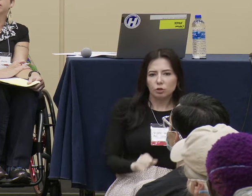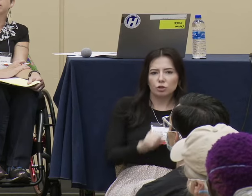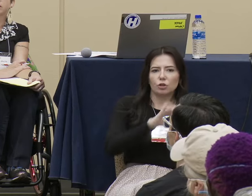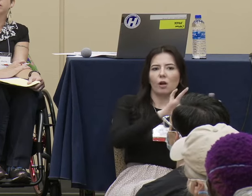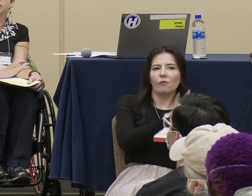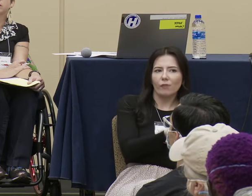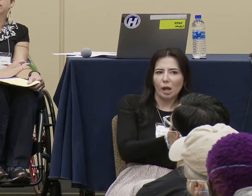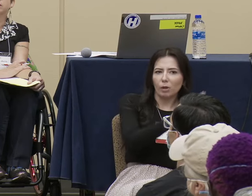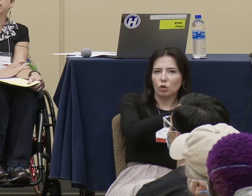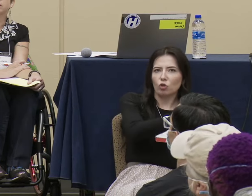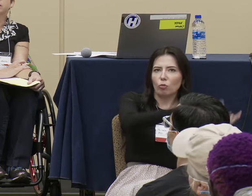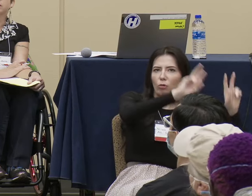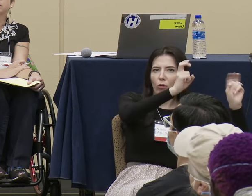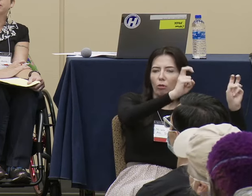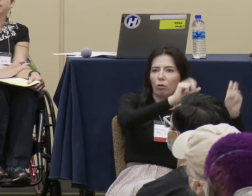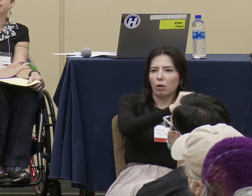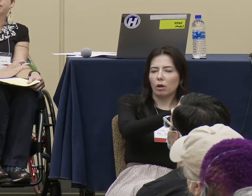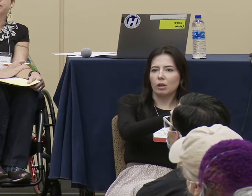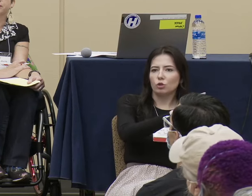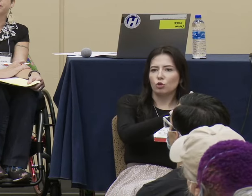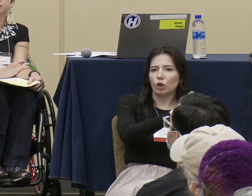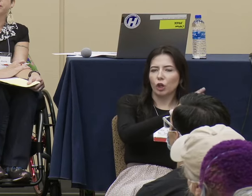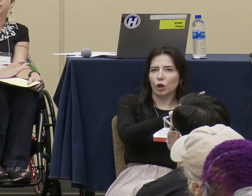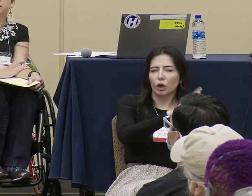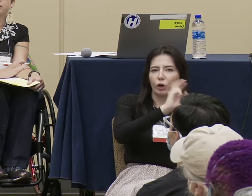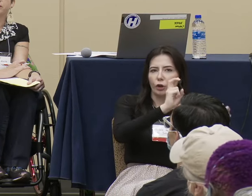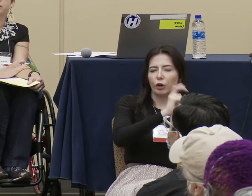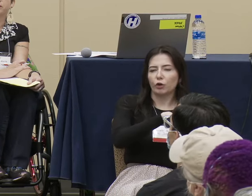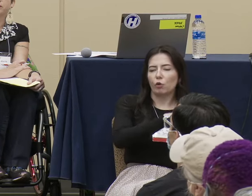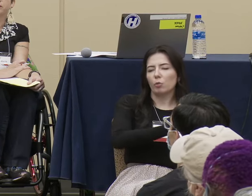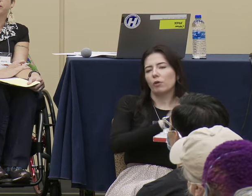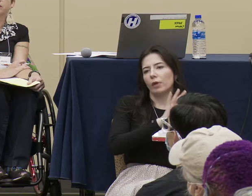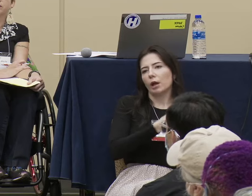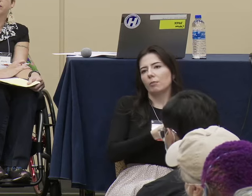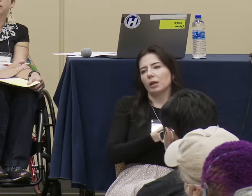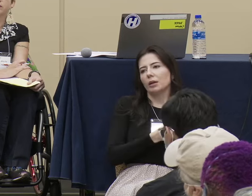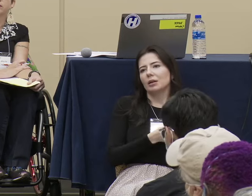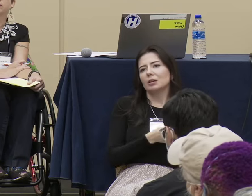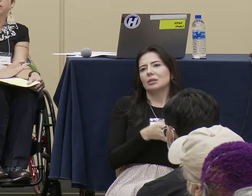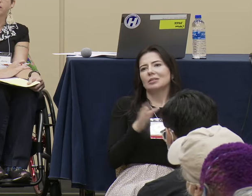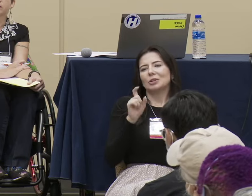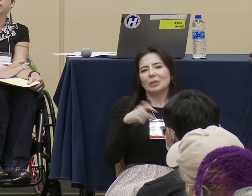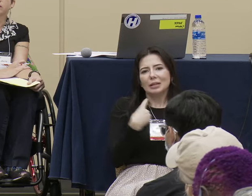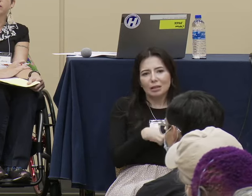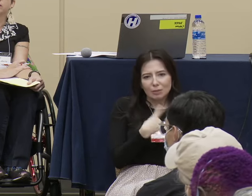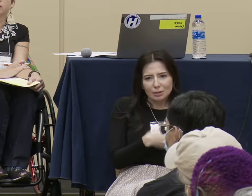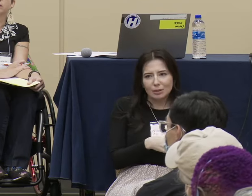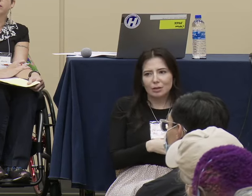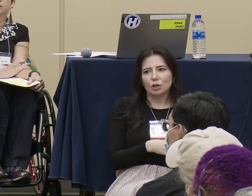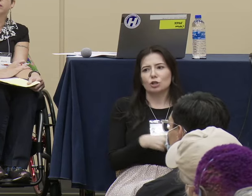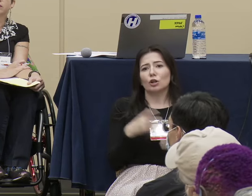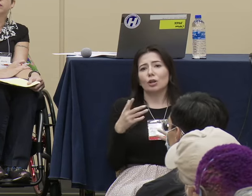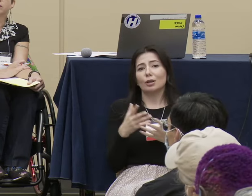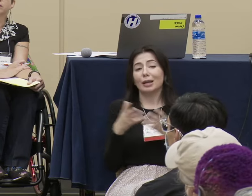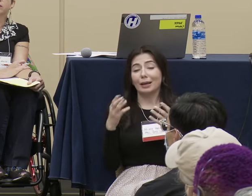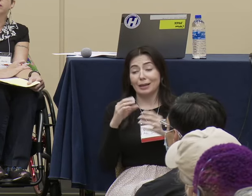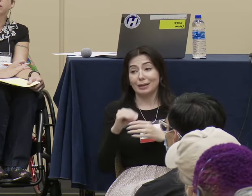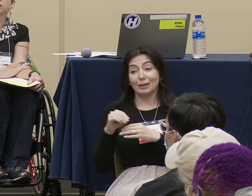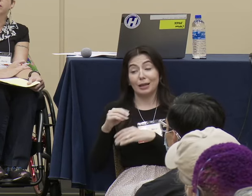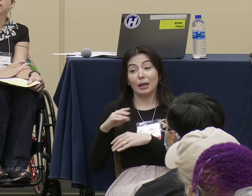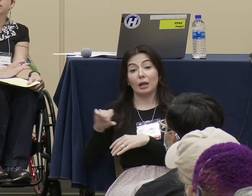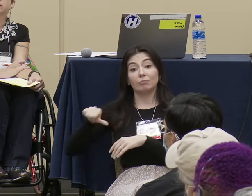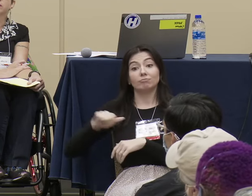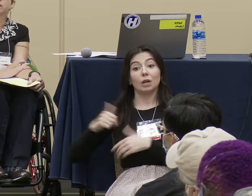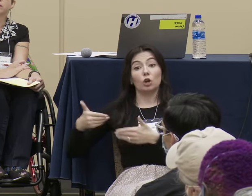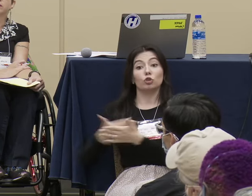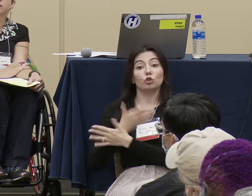forms, so that the family is a much bigger space, that there's much more care available because we're not limiting it to this